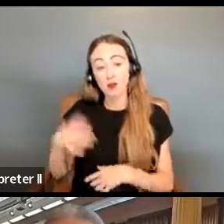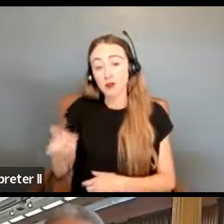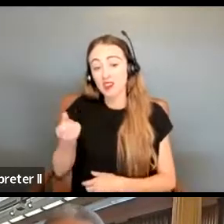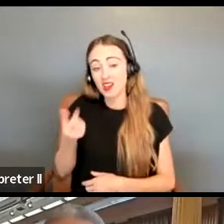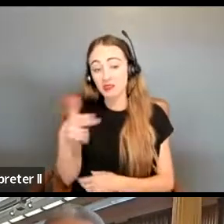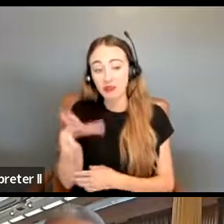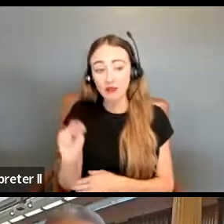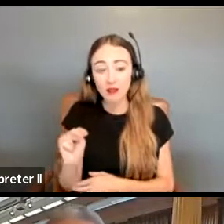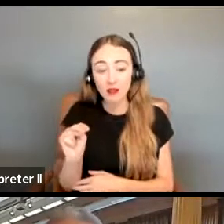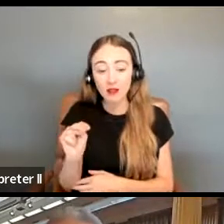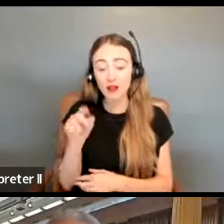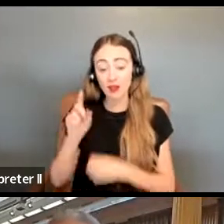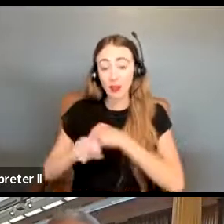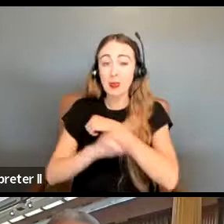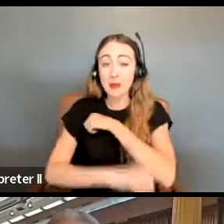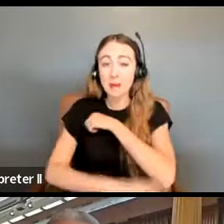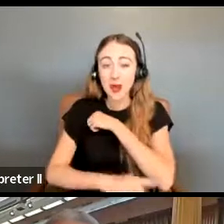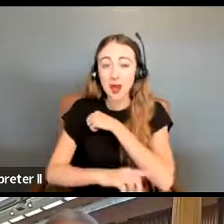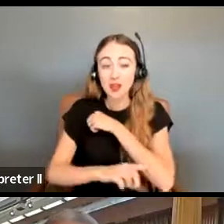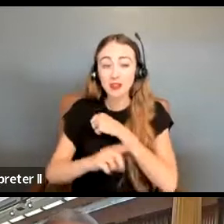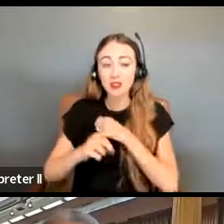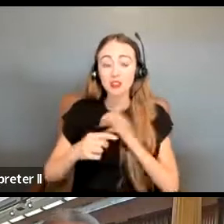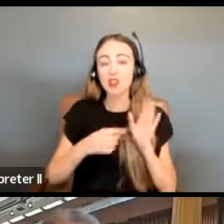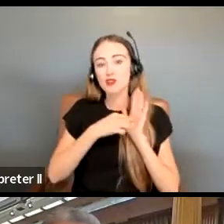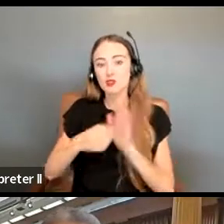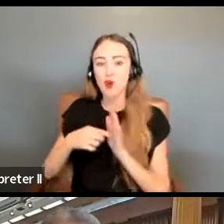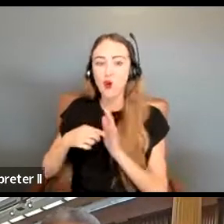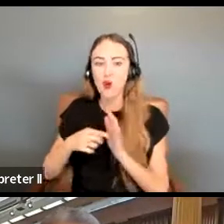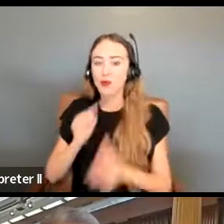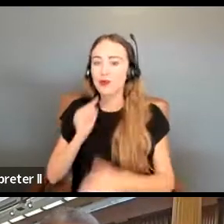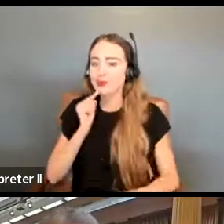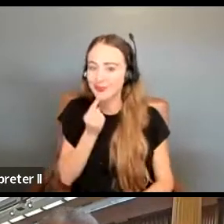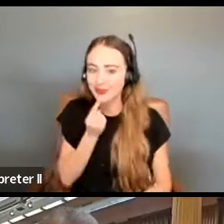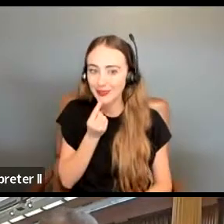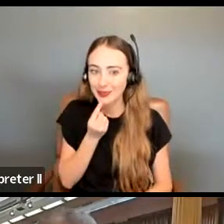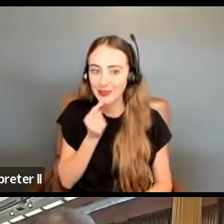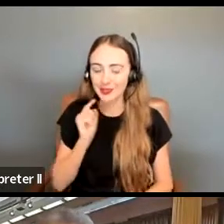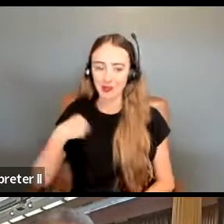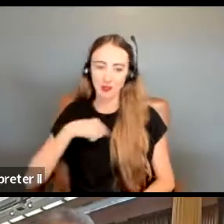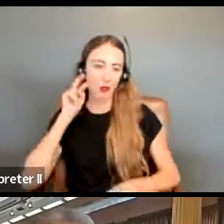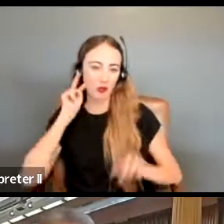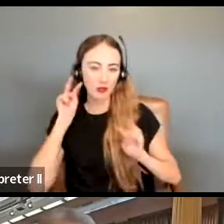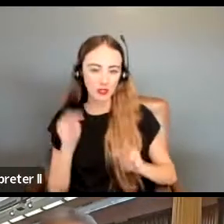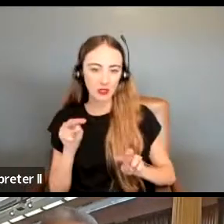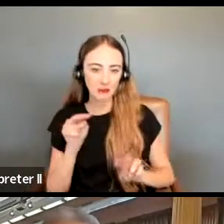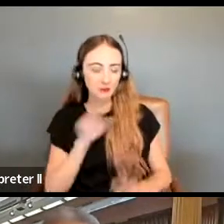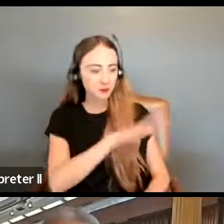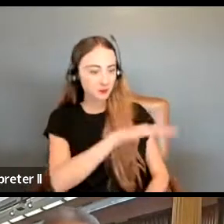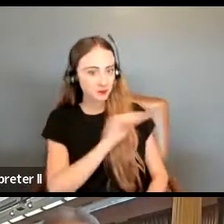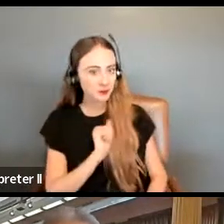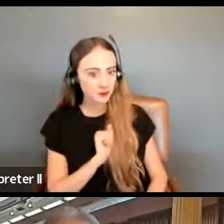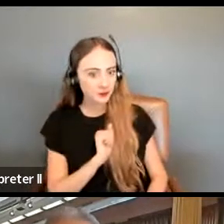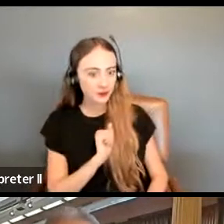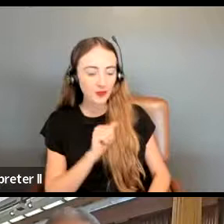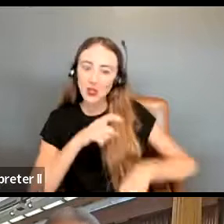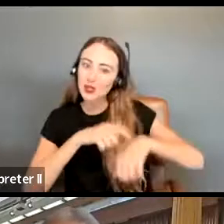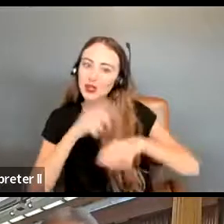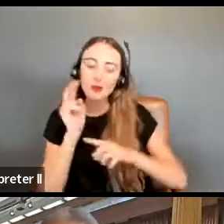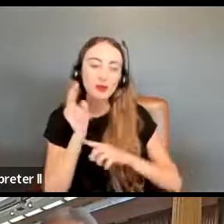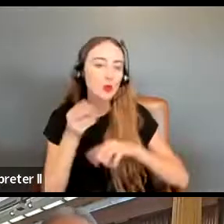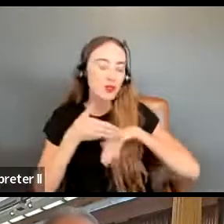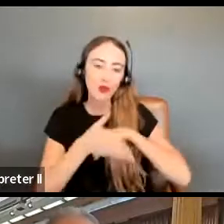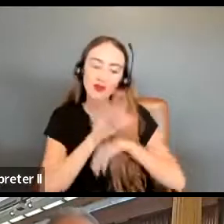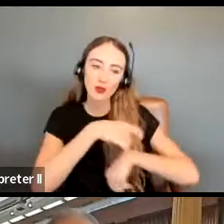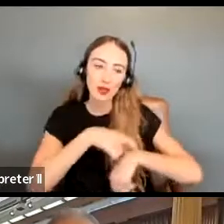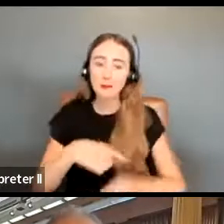penalties reflect the gravity and seriousness with which we as a community view them. These Councilmember, changes, last You're sentence. 2 minutes over your